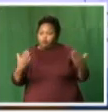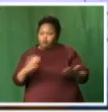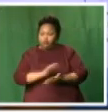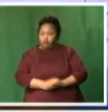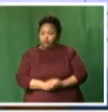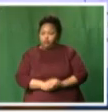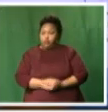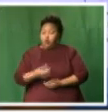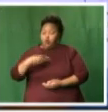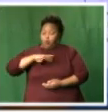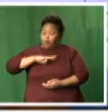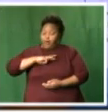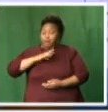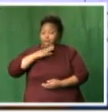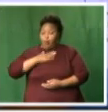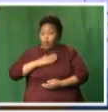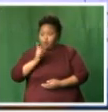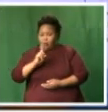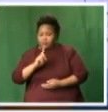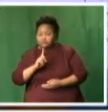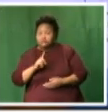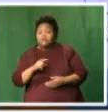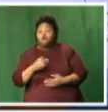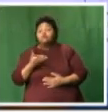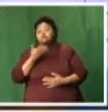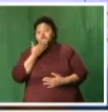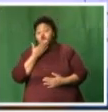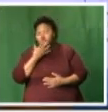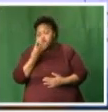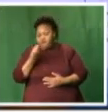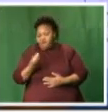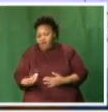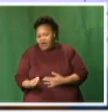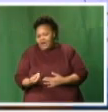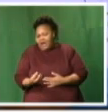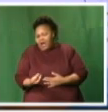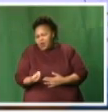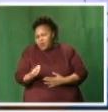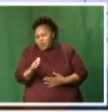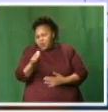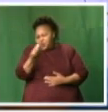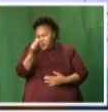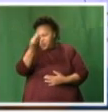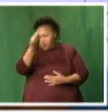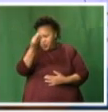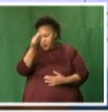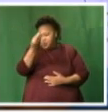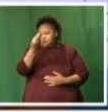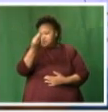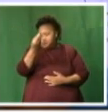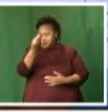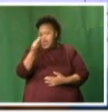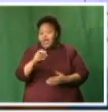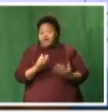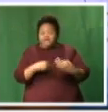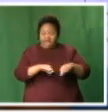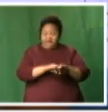provider. We are expecting the boy child to grow up to be a protector.